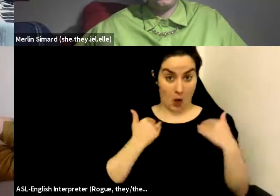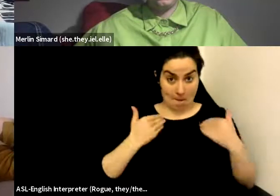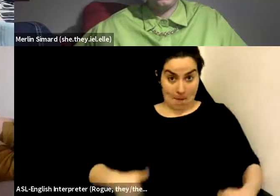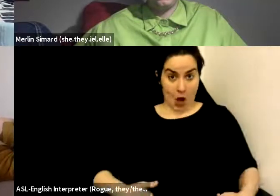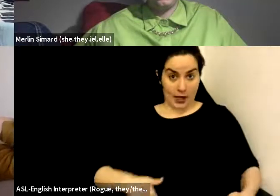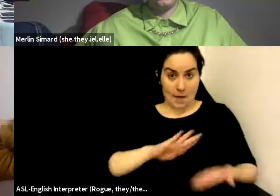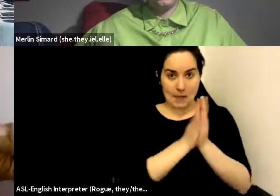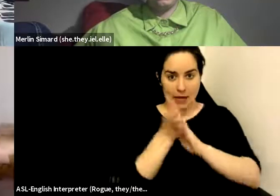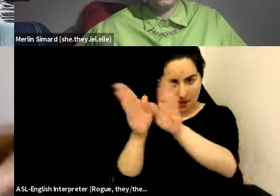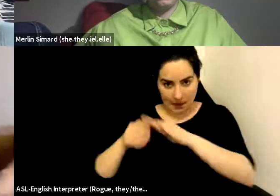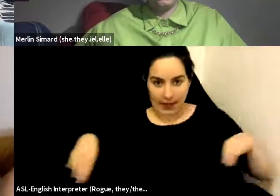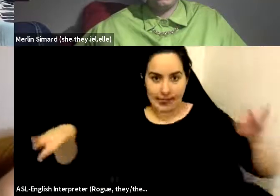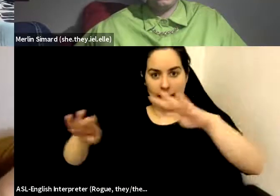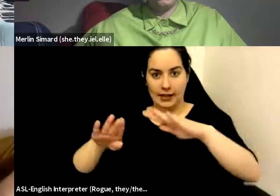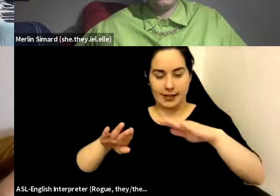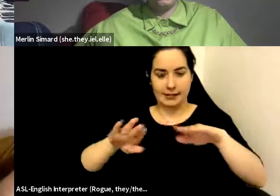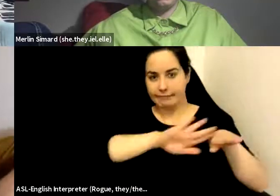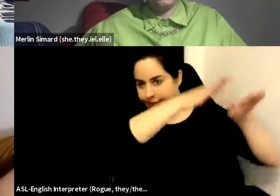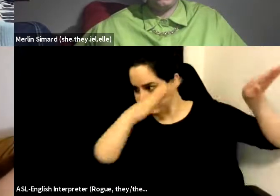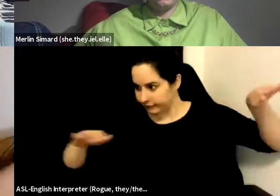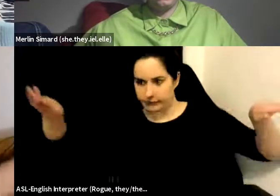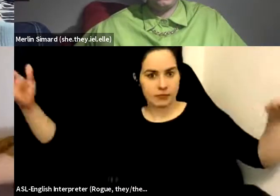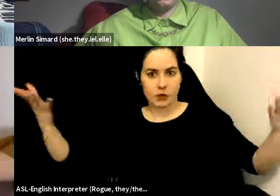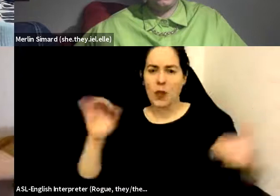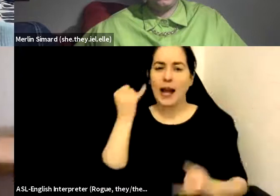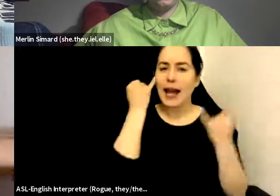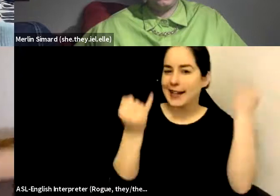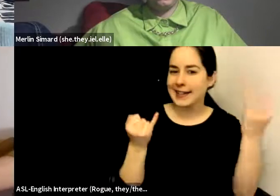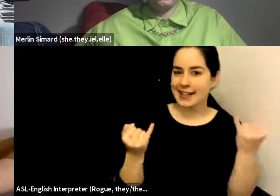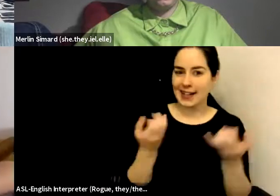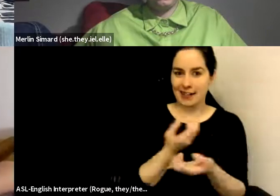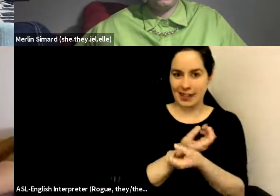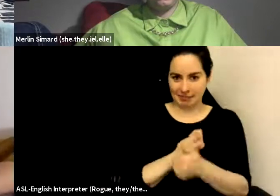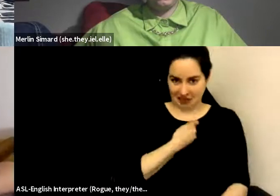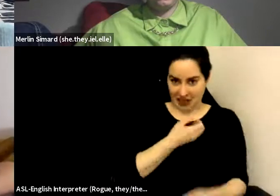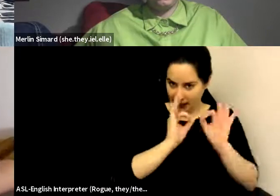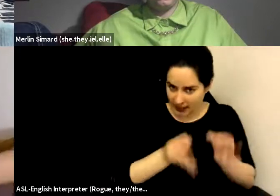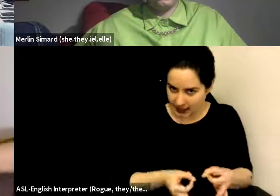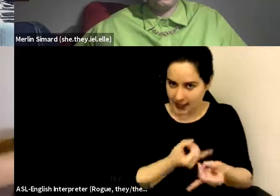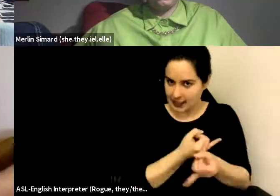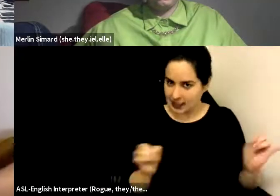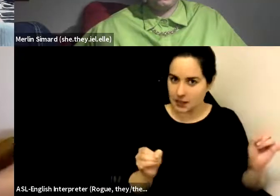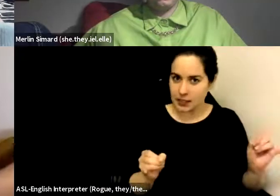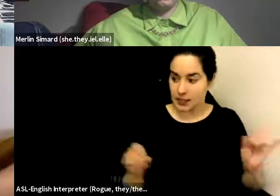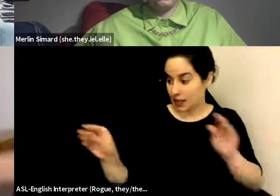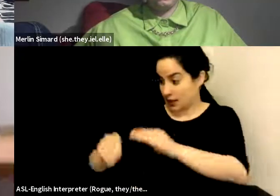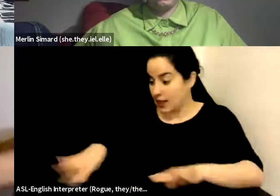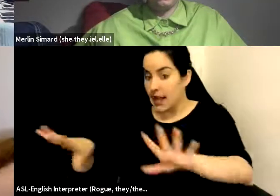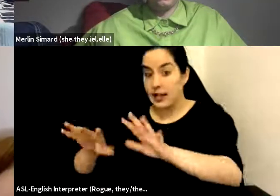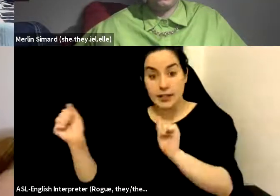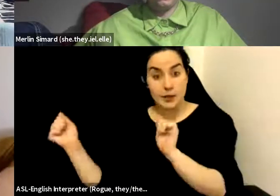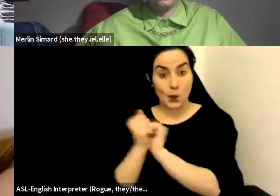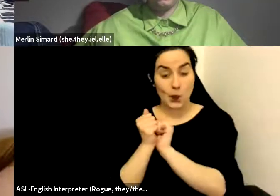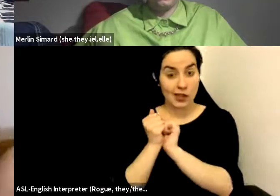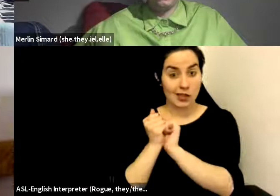like land and body sovereignty, how can we also like recognize that land is always with us because it